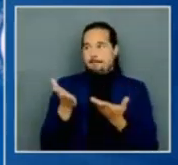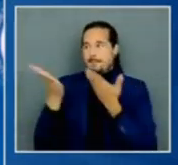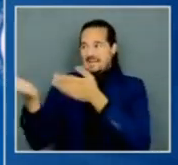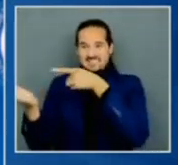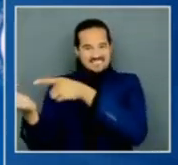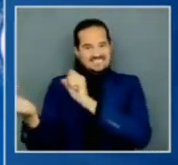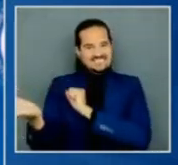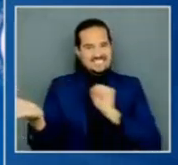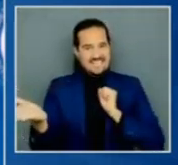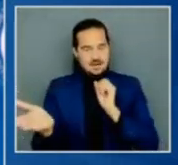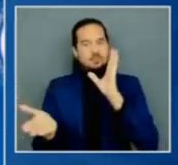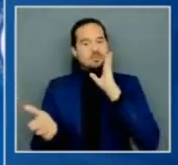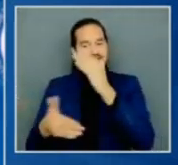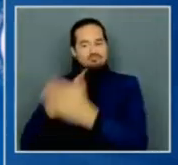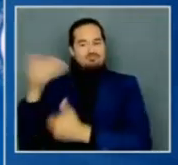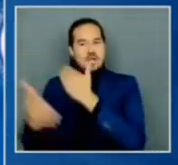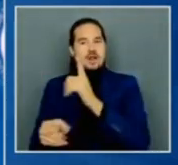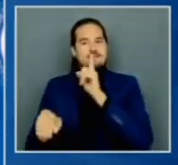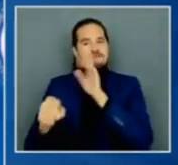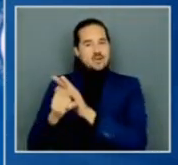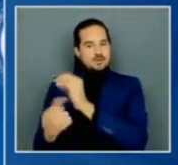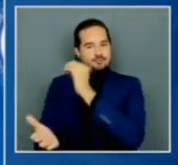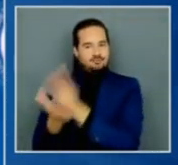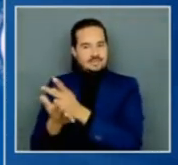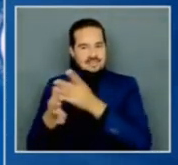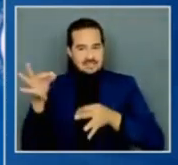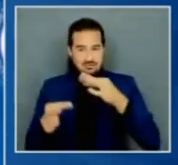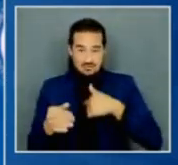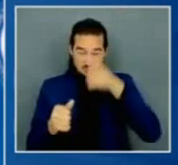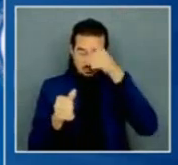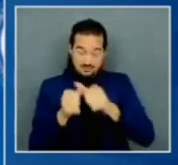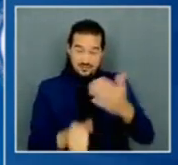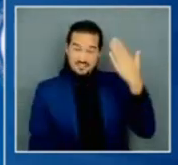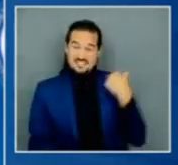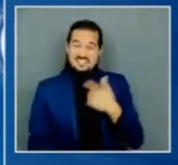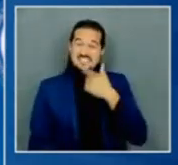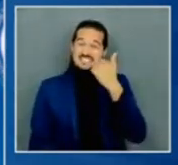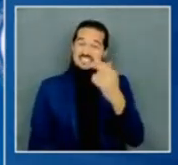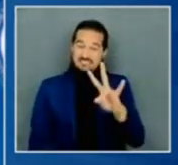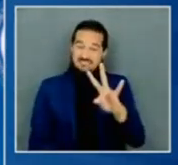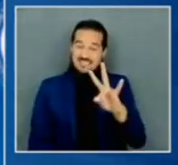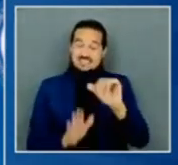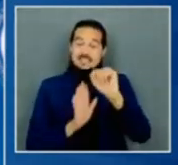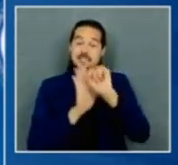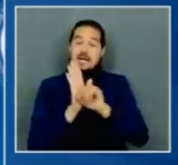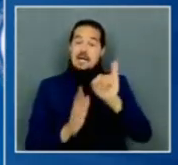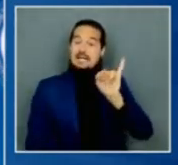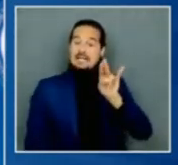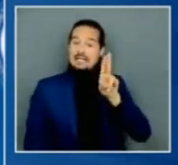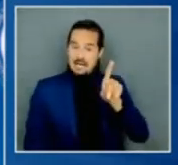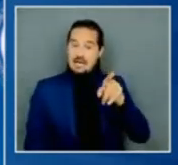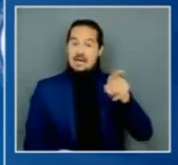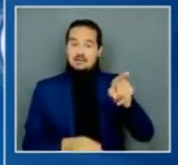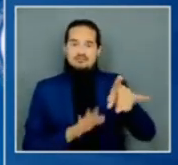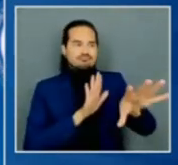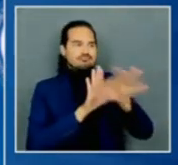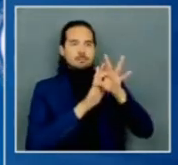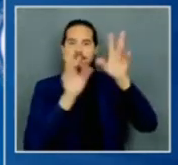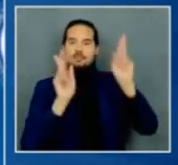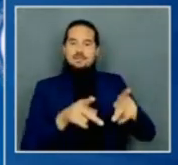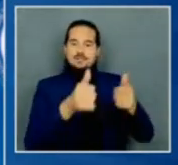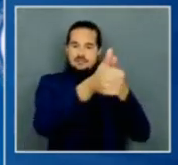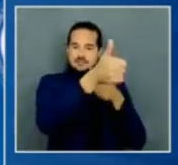for confirmation. I can remember watching the news, 17 years old, in Indiana, seeing a story about an